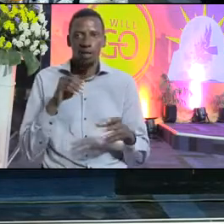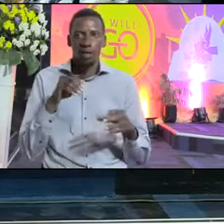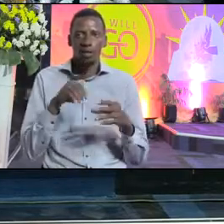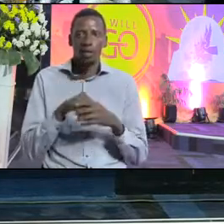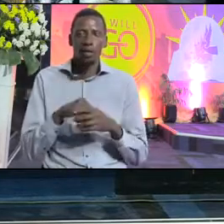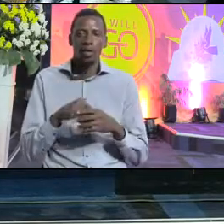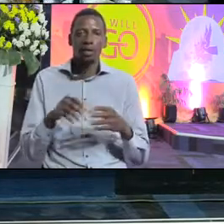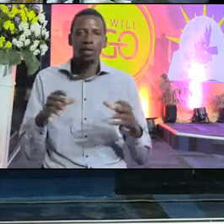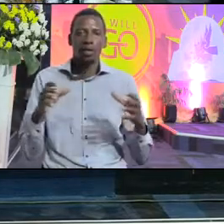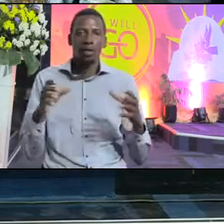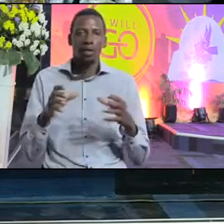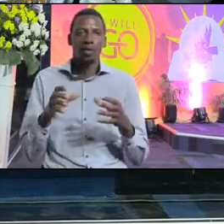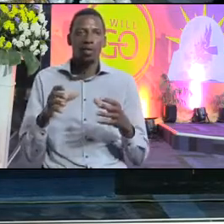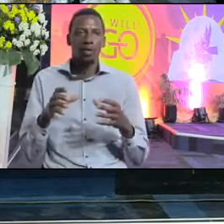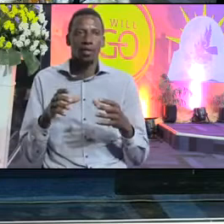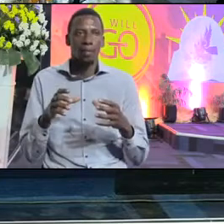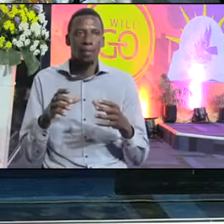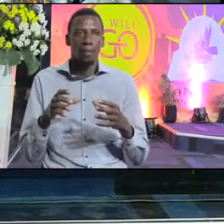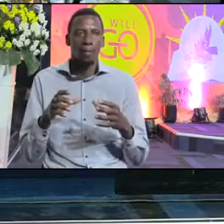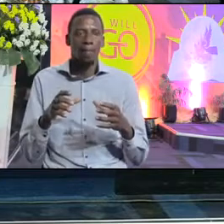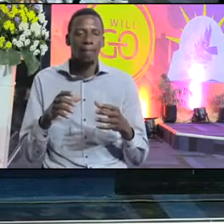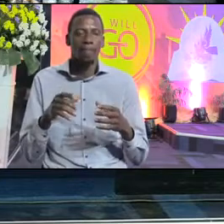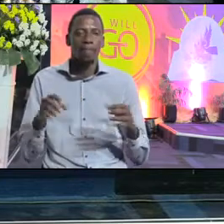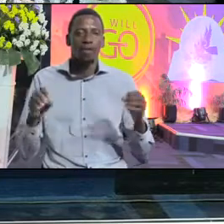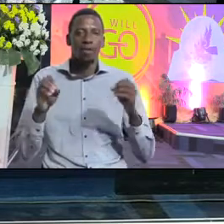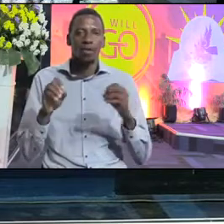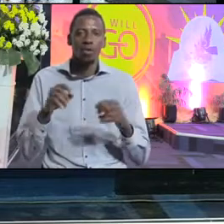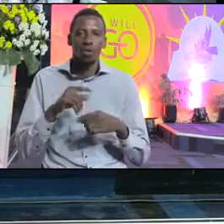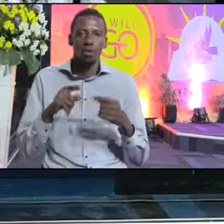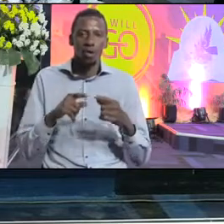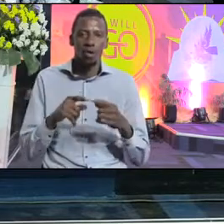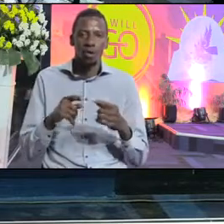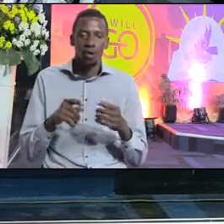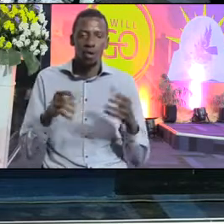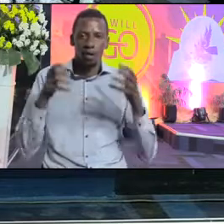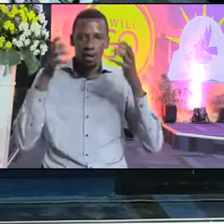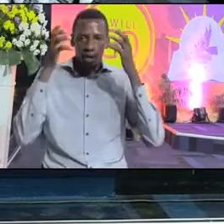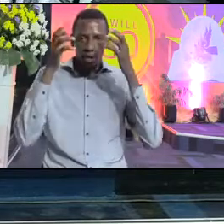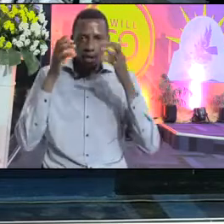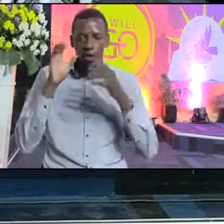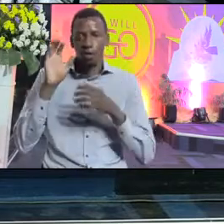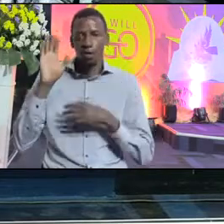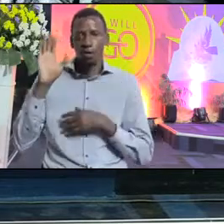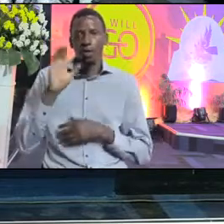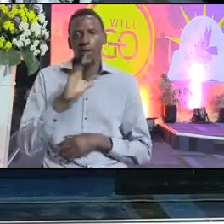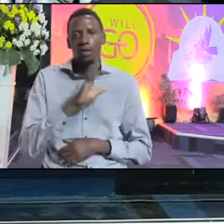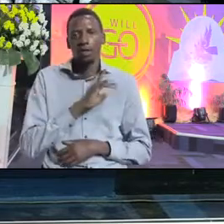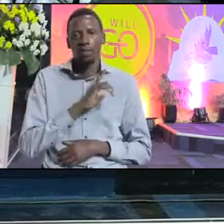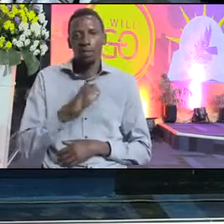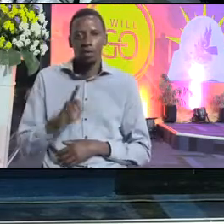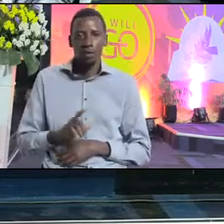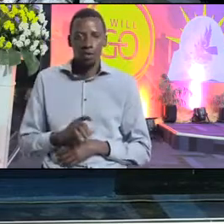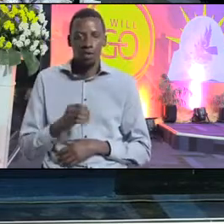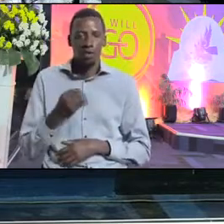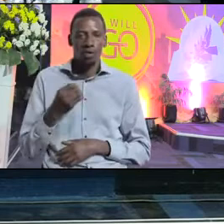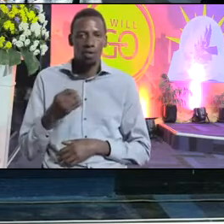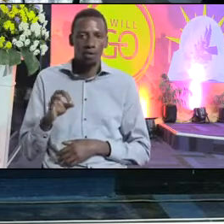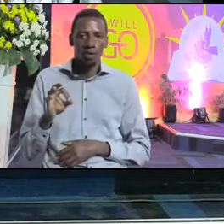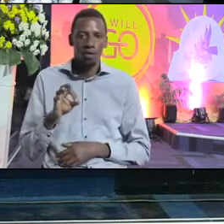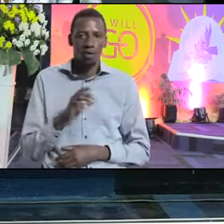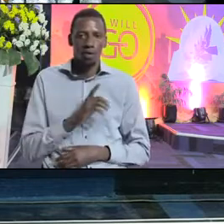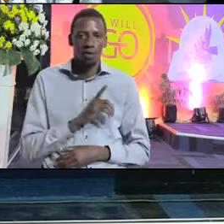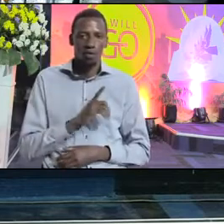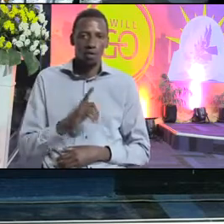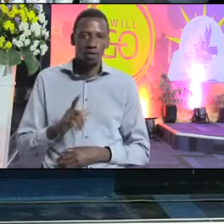be among the number. Oh, when they crown him